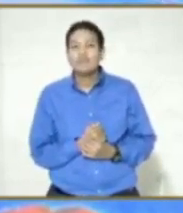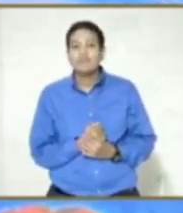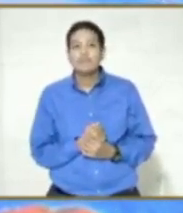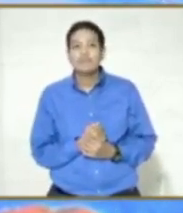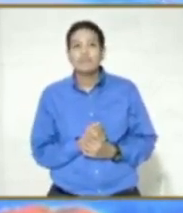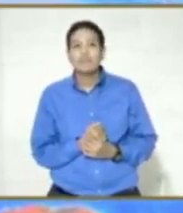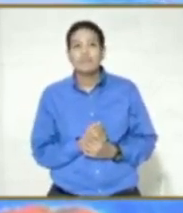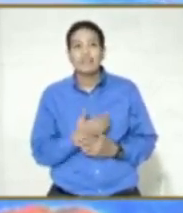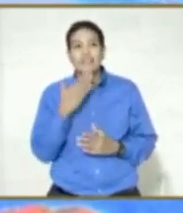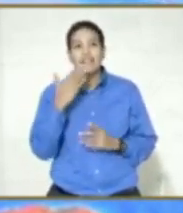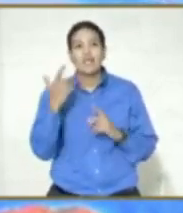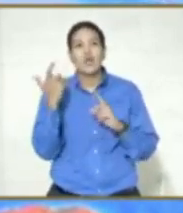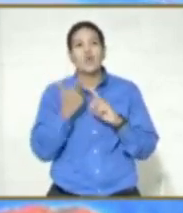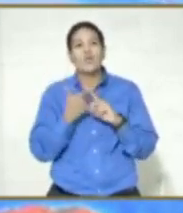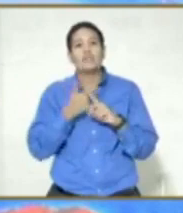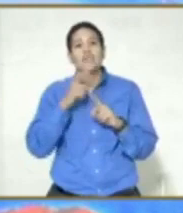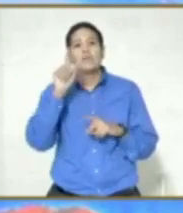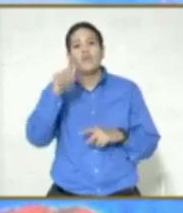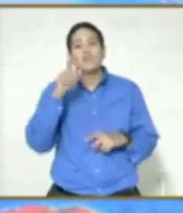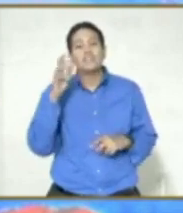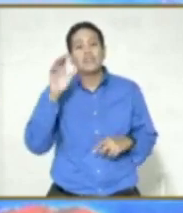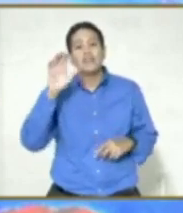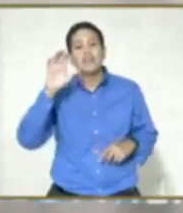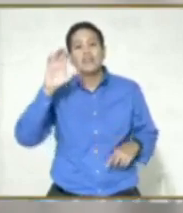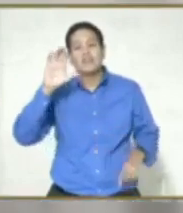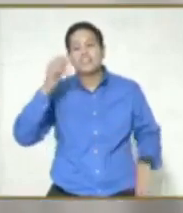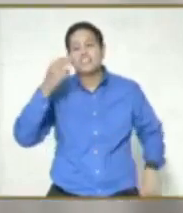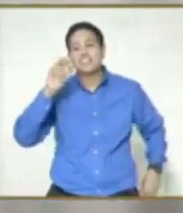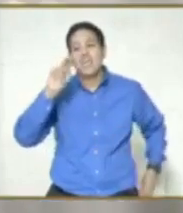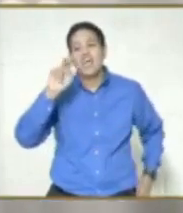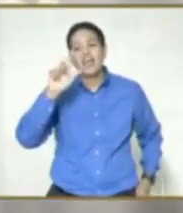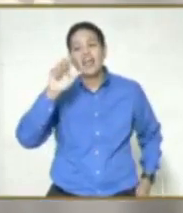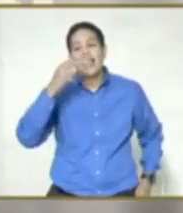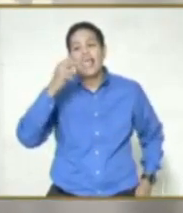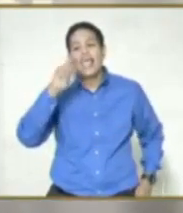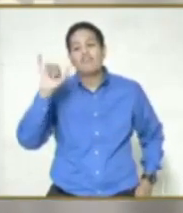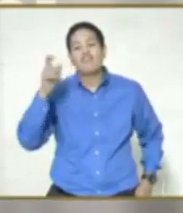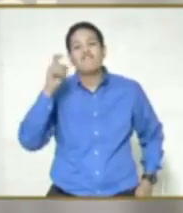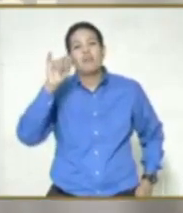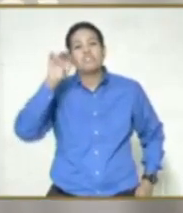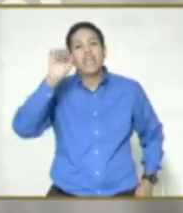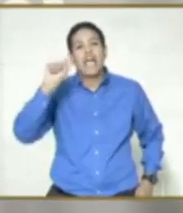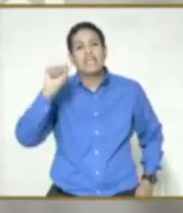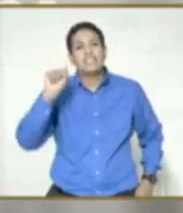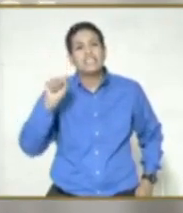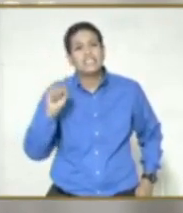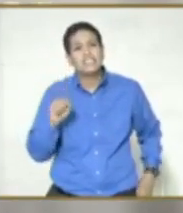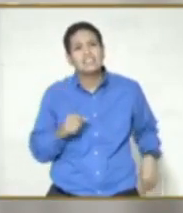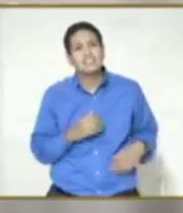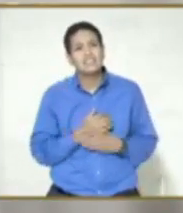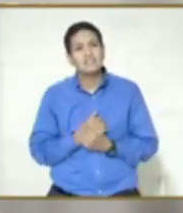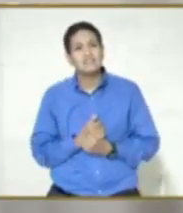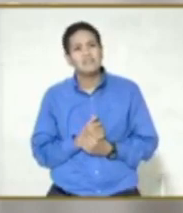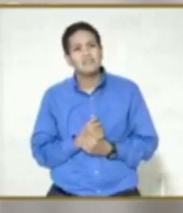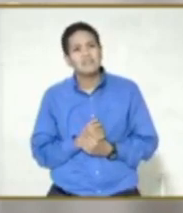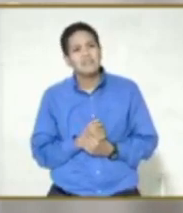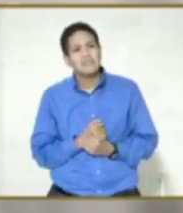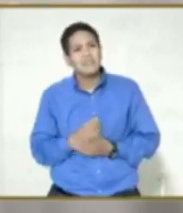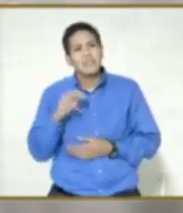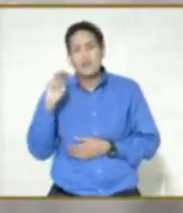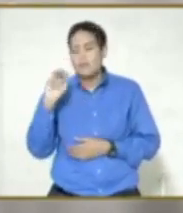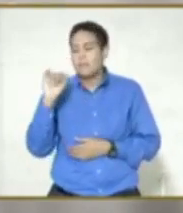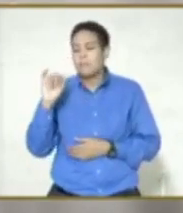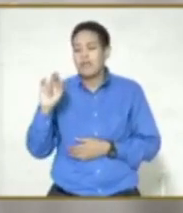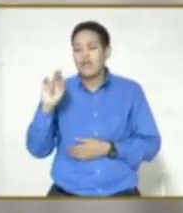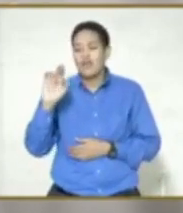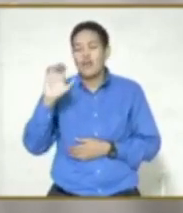is a WhatsApp question from Chanel Henry of GIS. Mayor Query mentioned offering showers